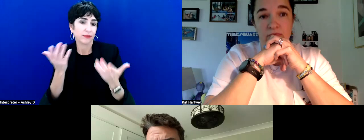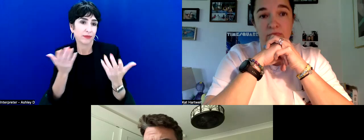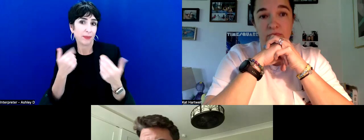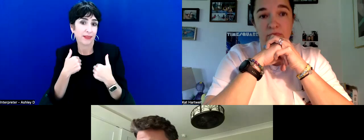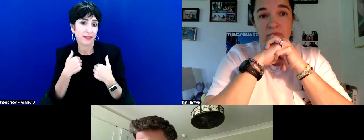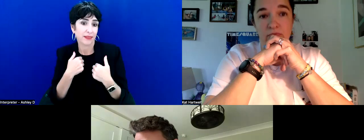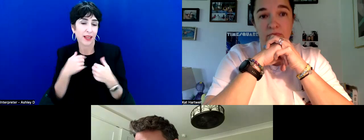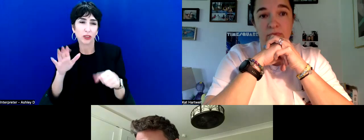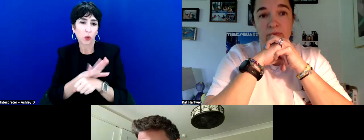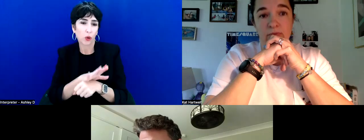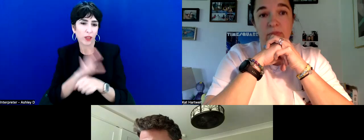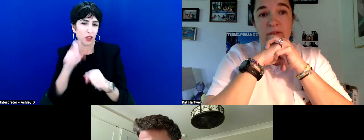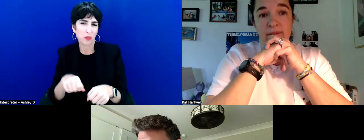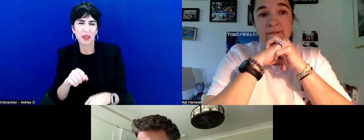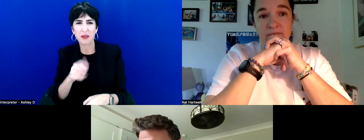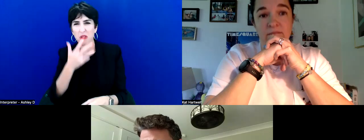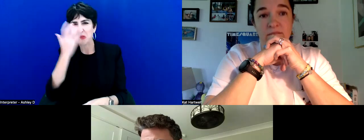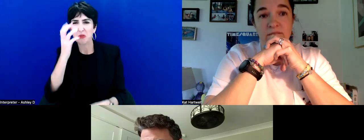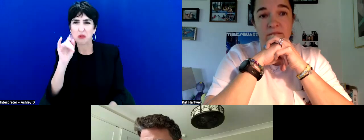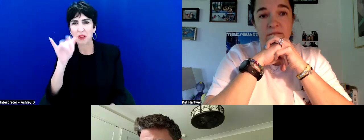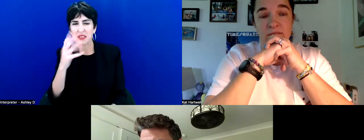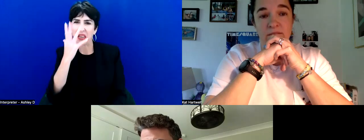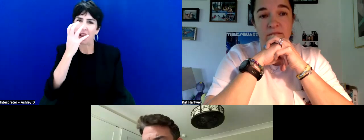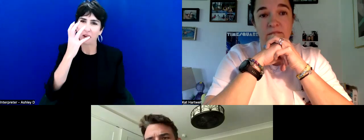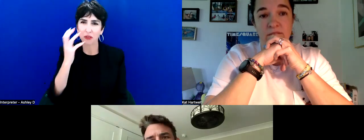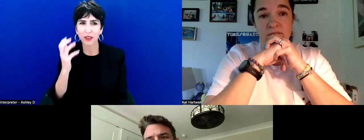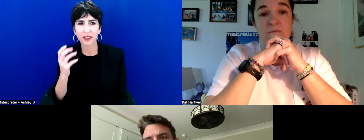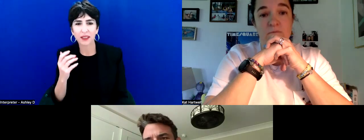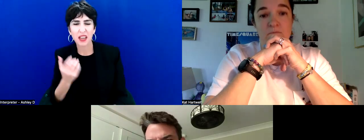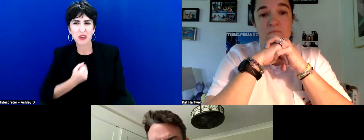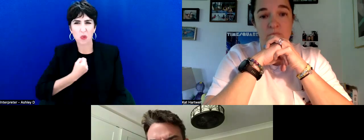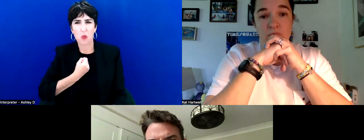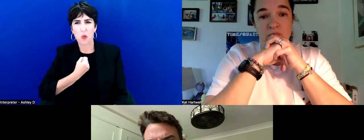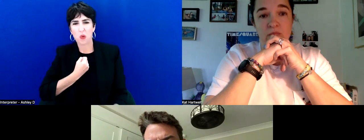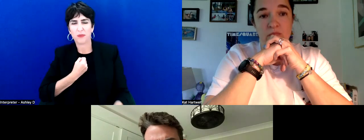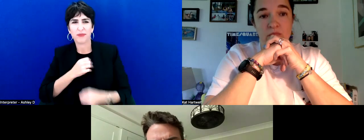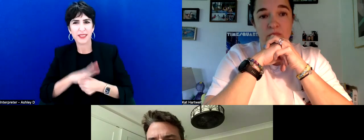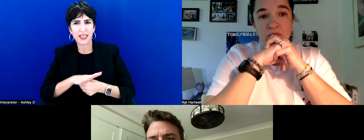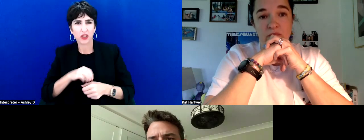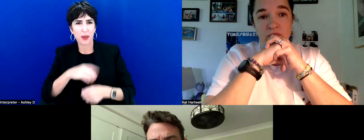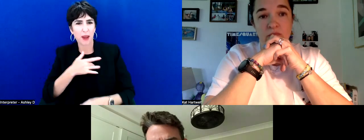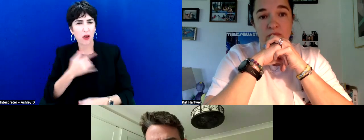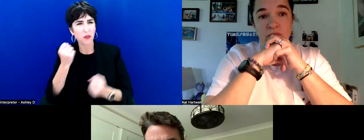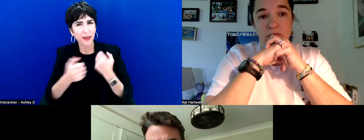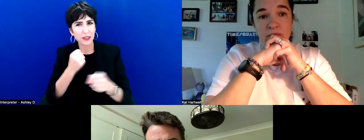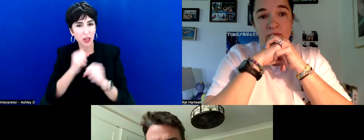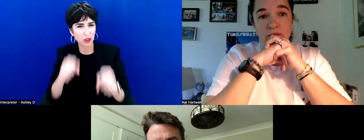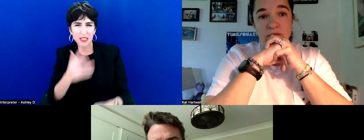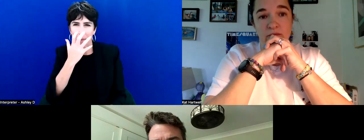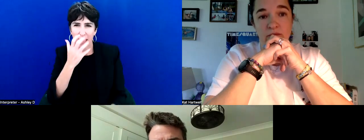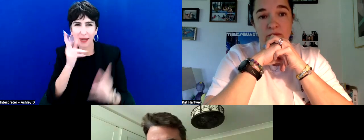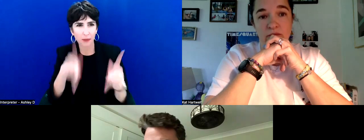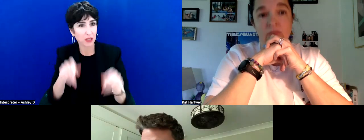I totally could be crusty and angry and just hold tension in my heart for years because I'm mad at